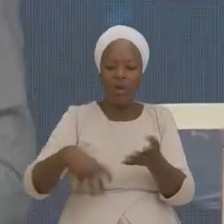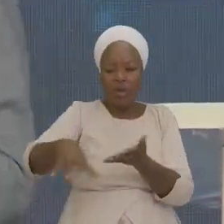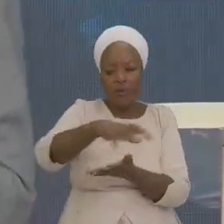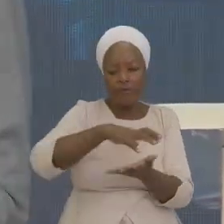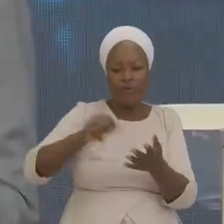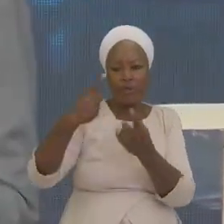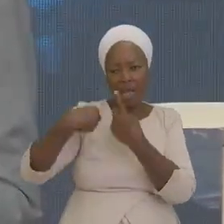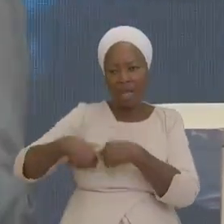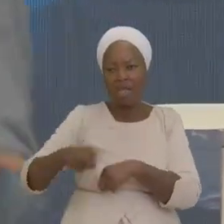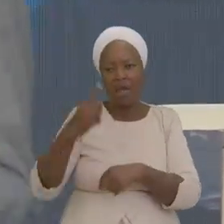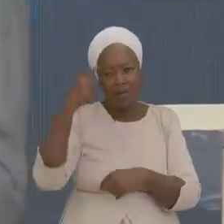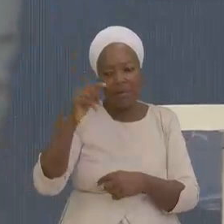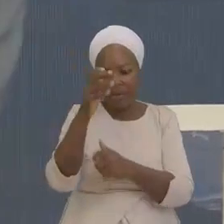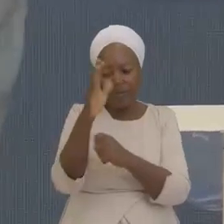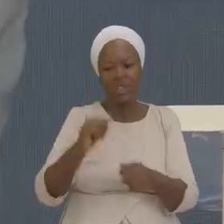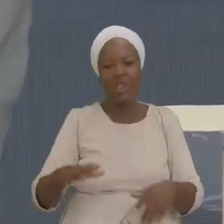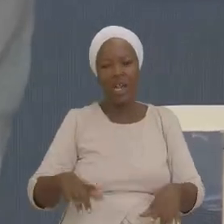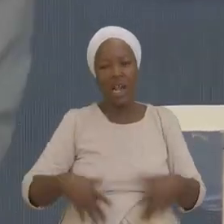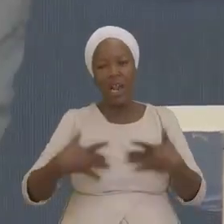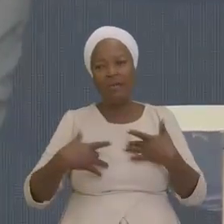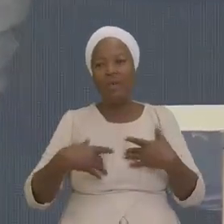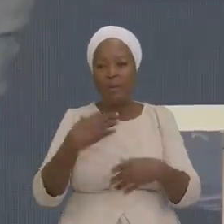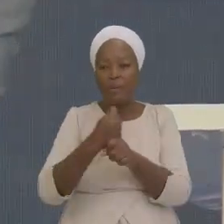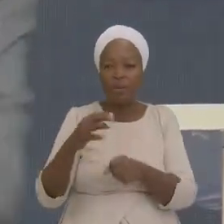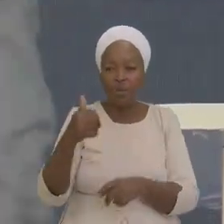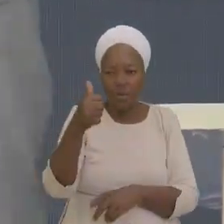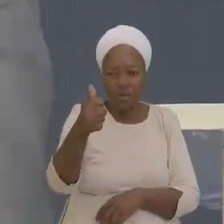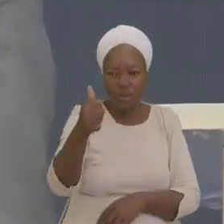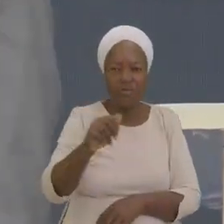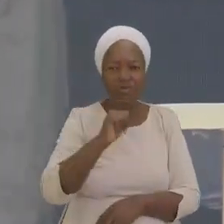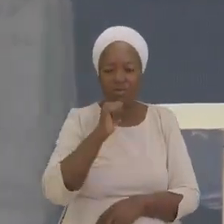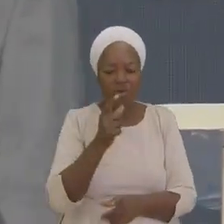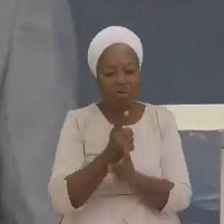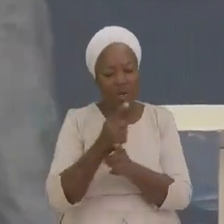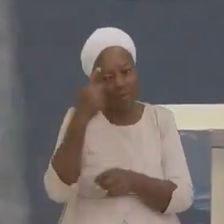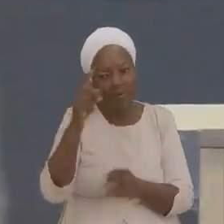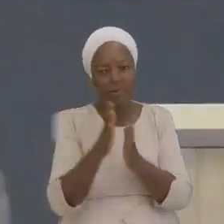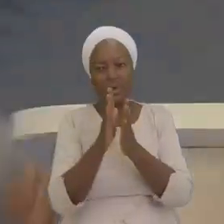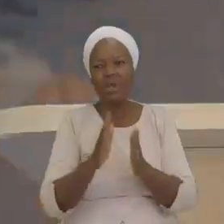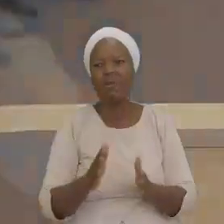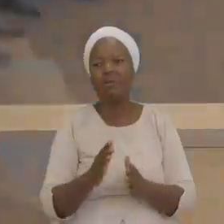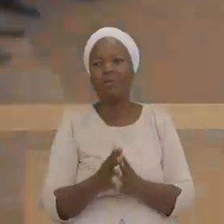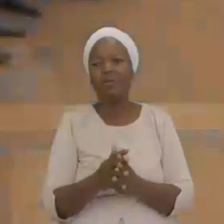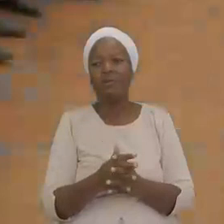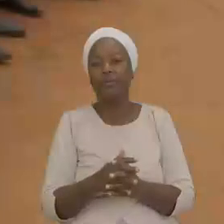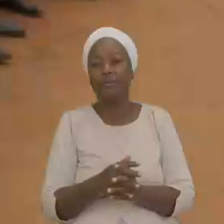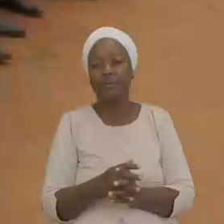a fleshly life. You make yourself unfit for prayer. Yeah.